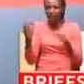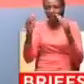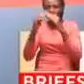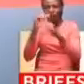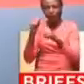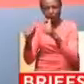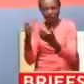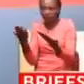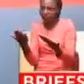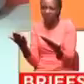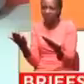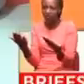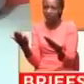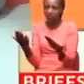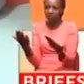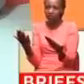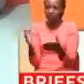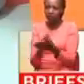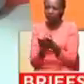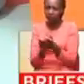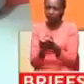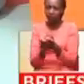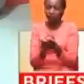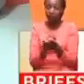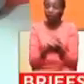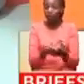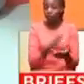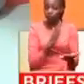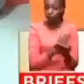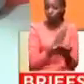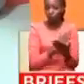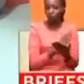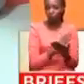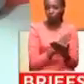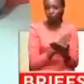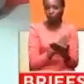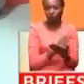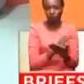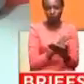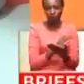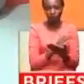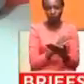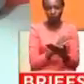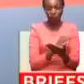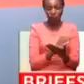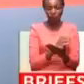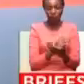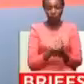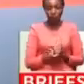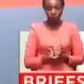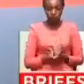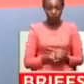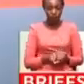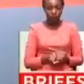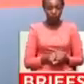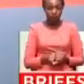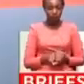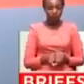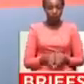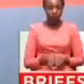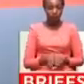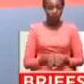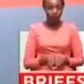to that particular stage that made you back out? Yeah, I mean, I got to, like, right at the edge where, you know,